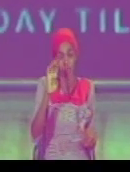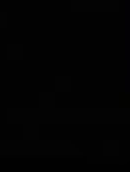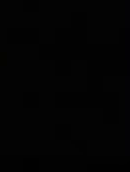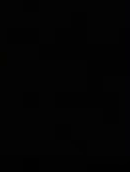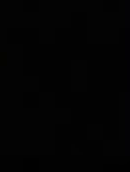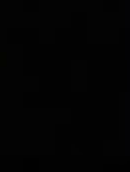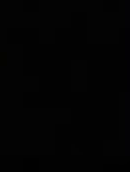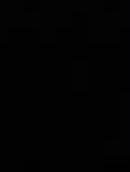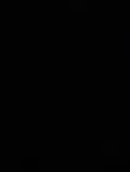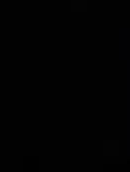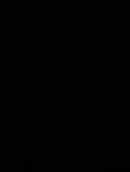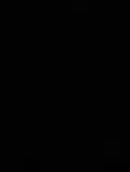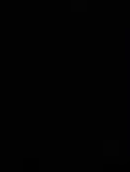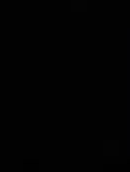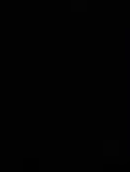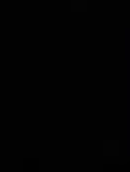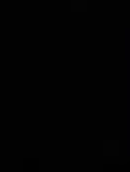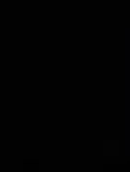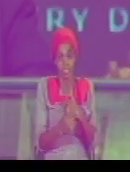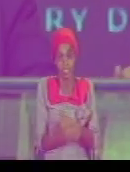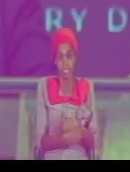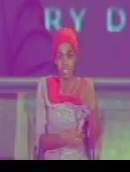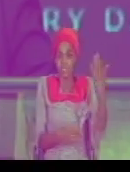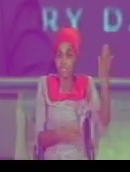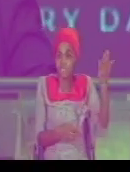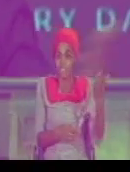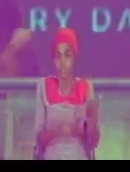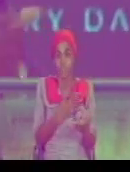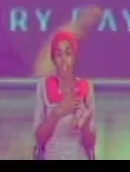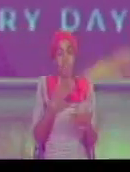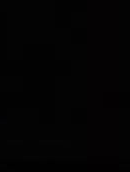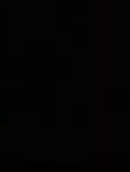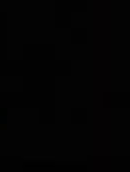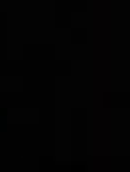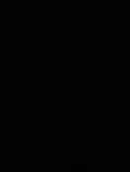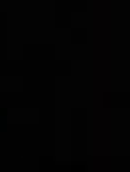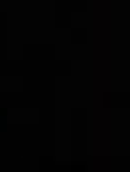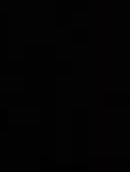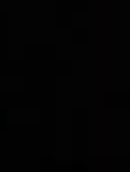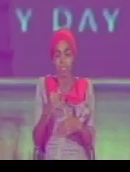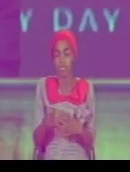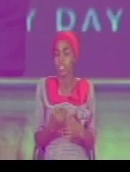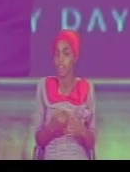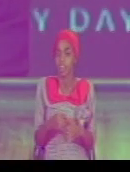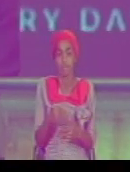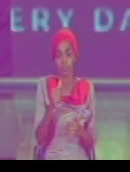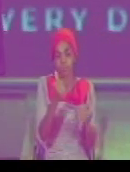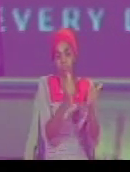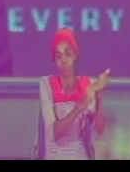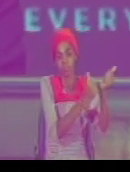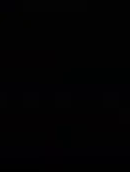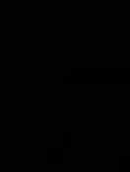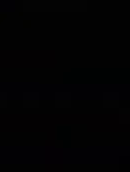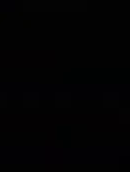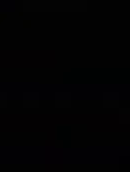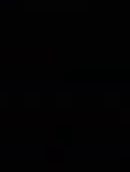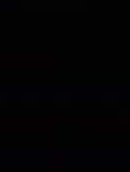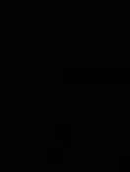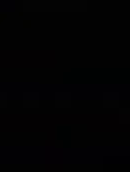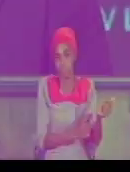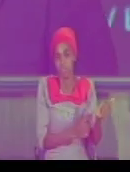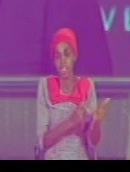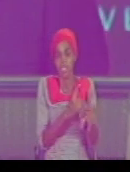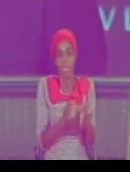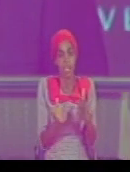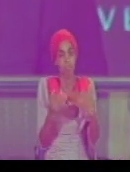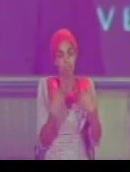conviction. By the time he came, their faith. By the time he came down, they're totally backsliding